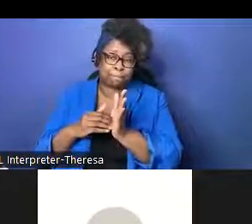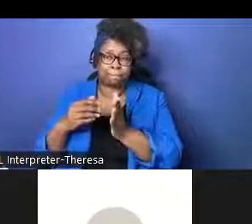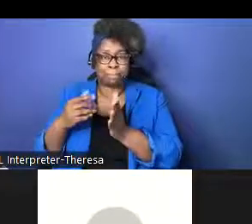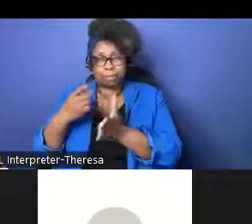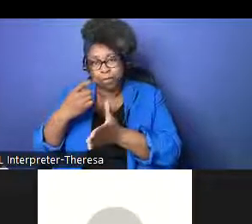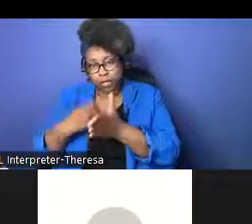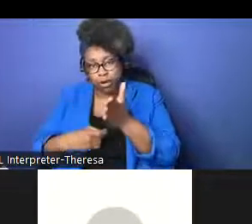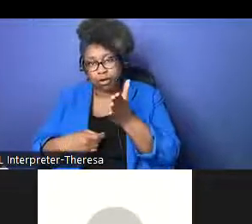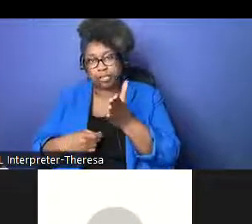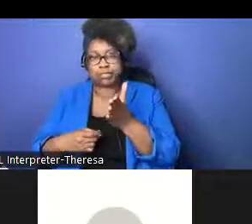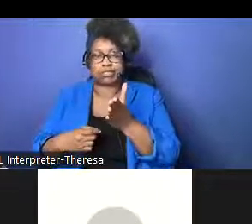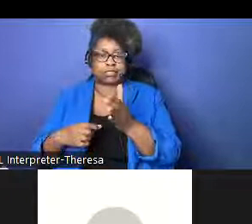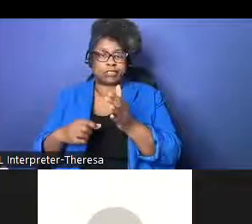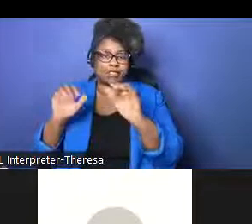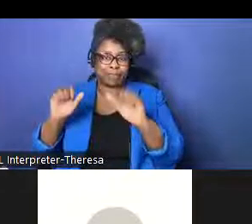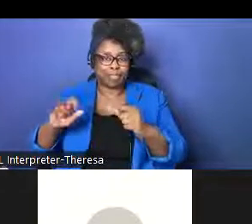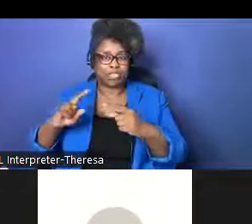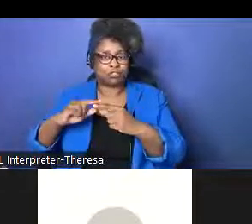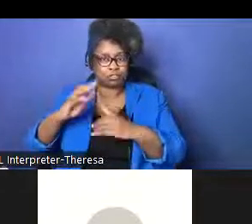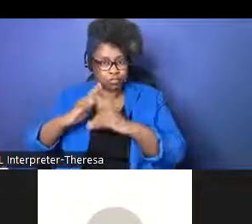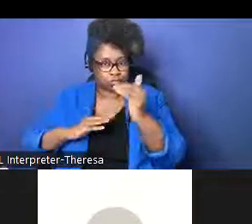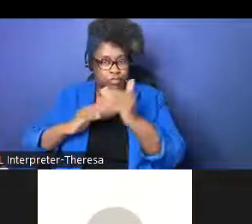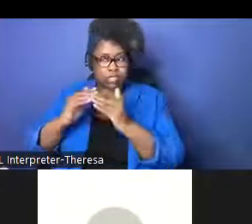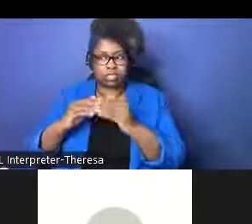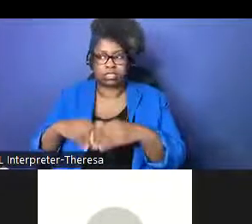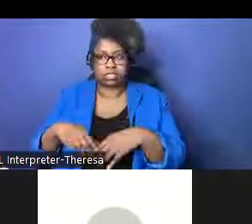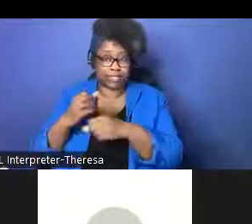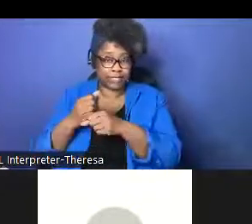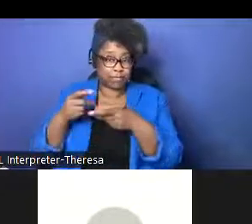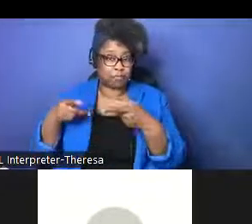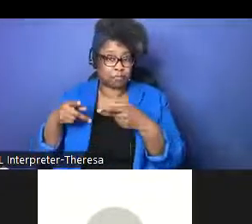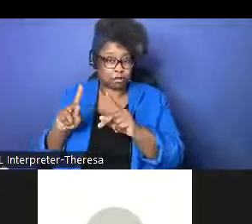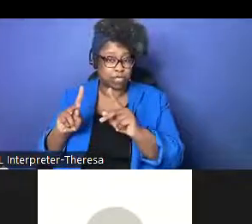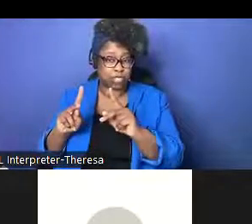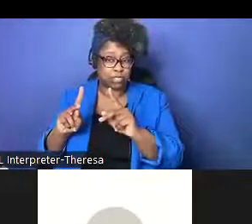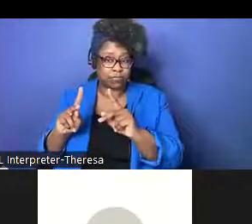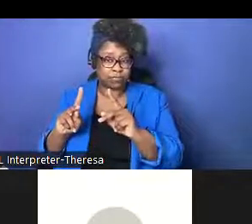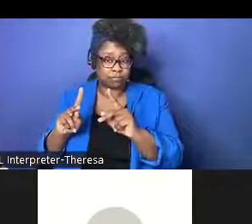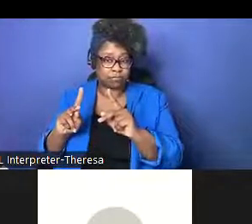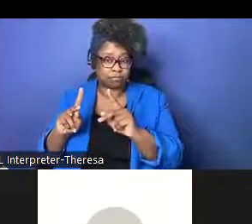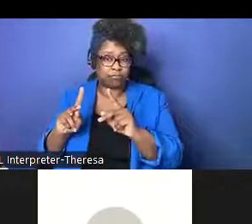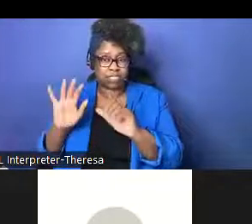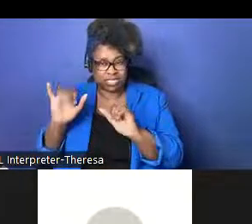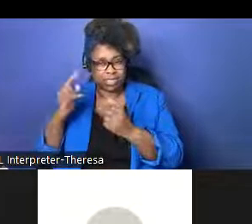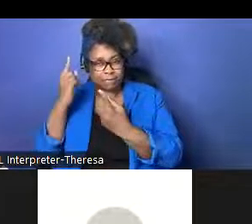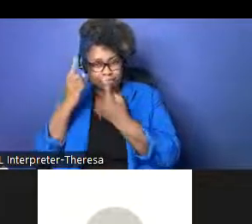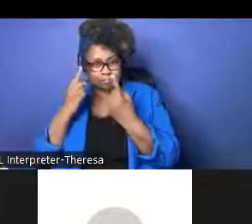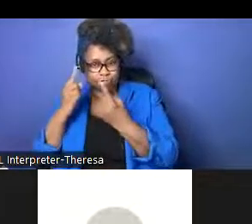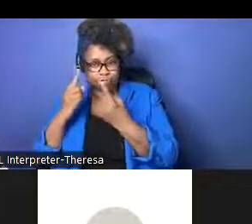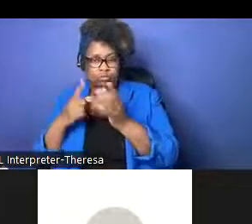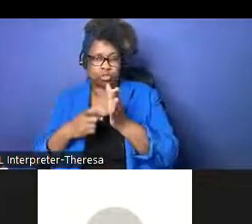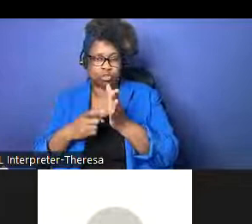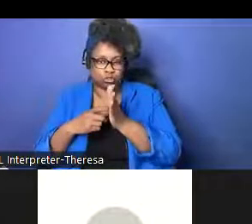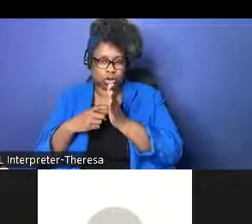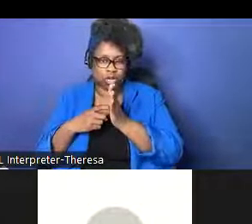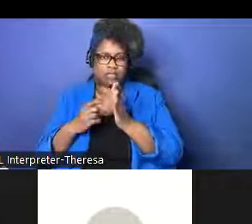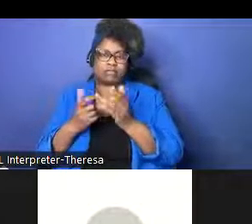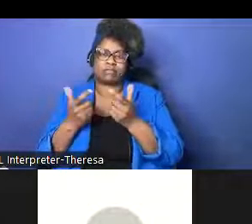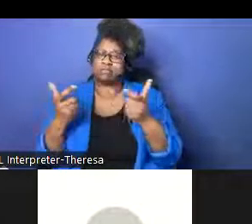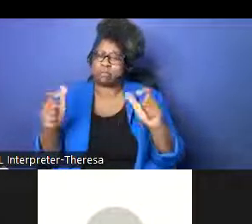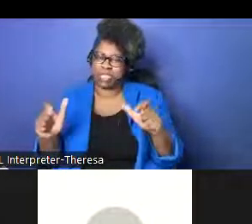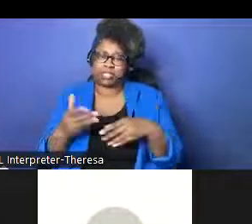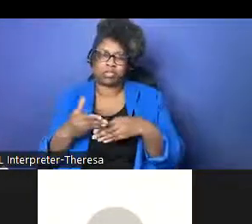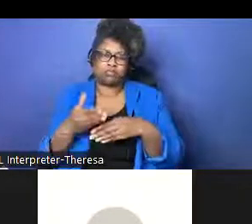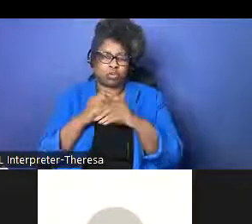costs, constructability, and permitting towards the center. But overall, it requires significant improvements and